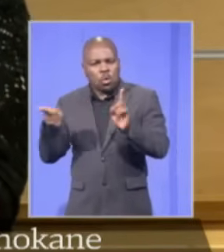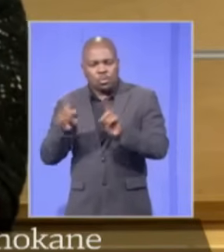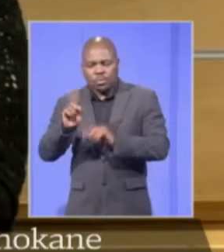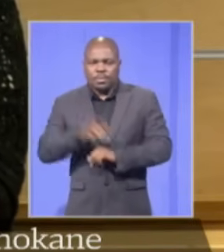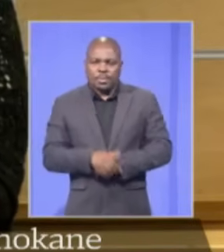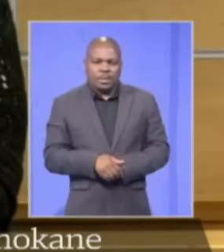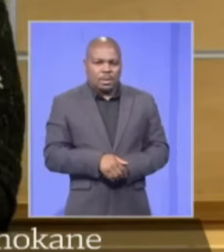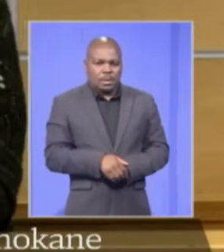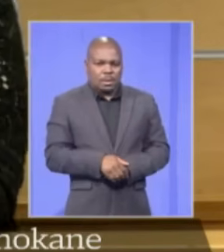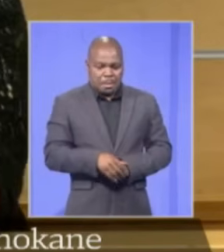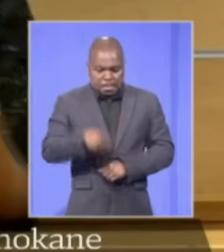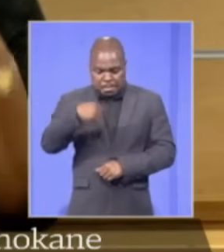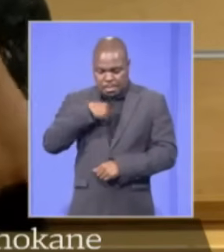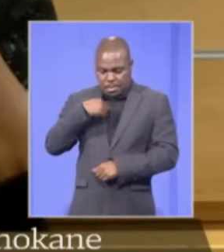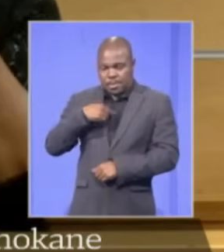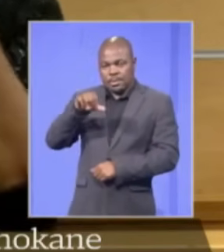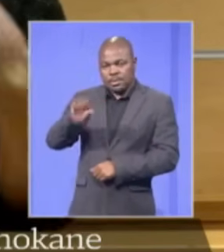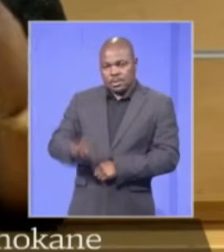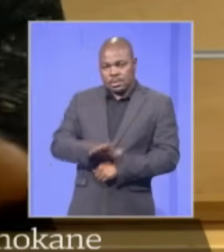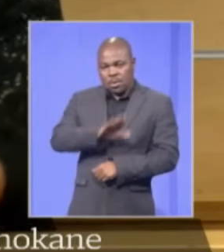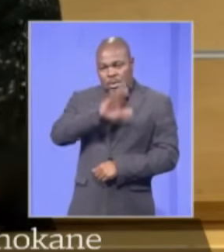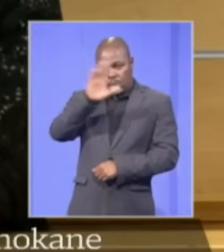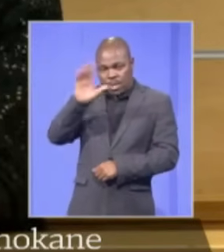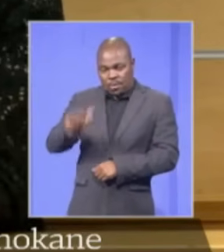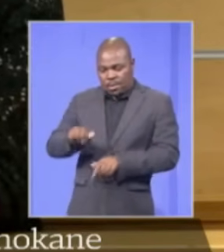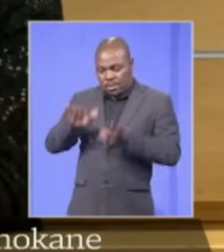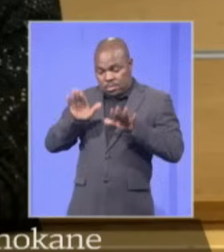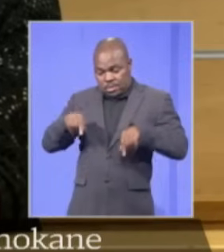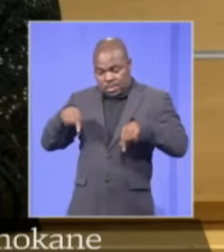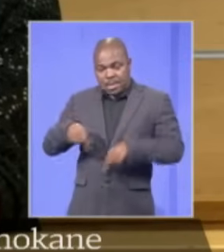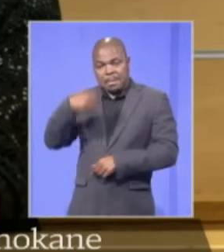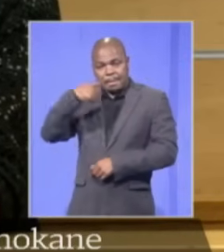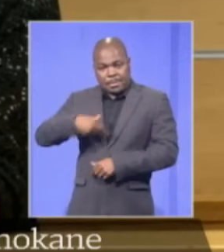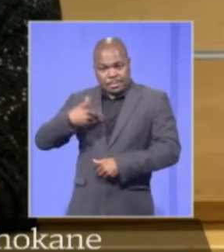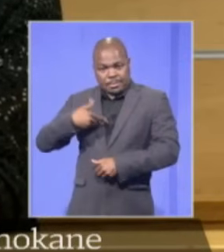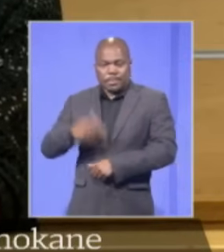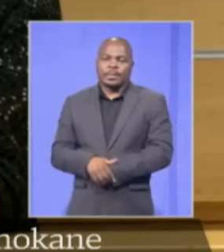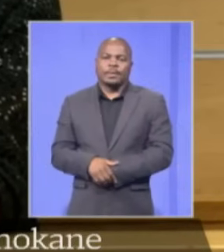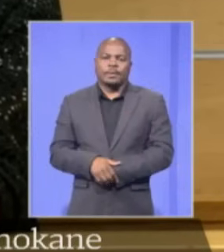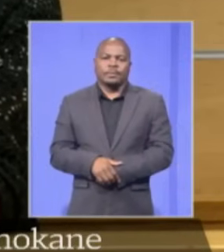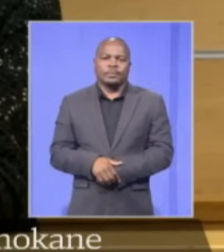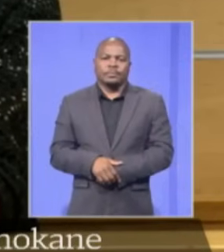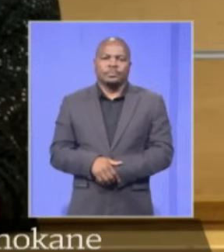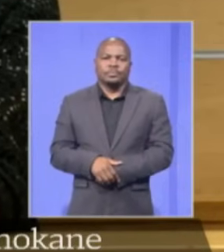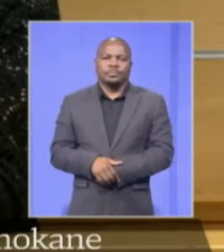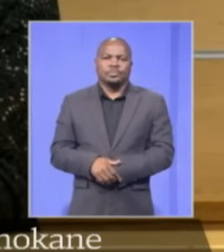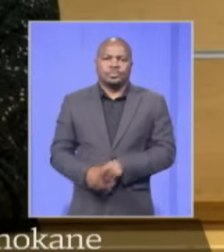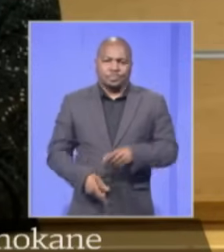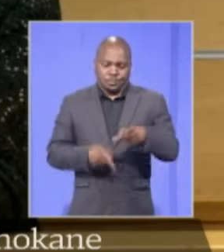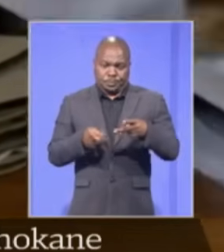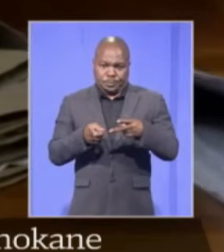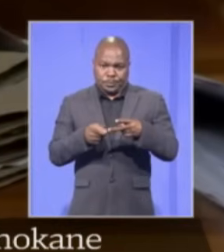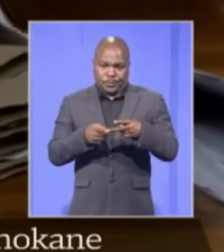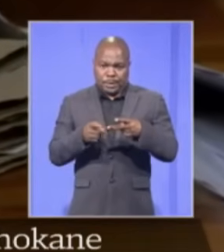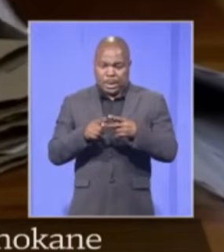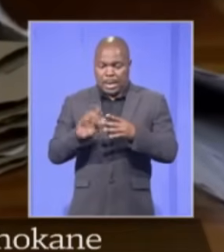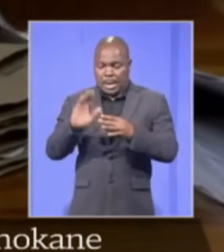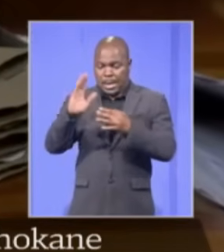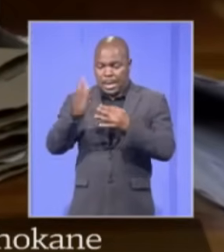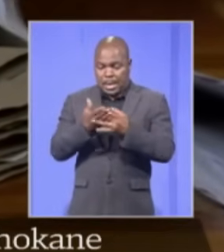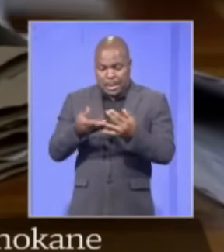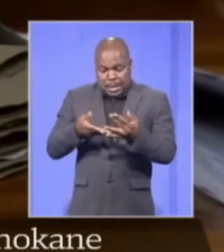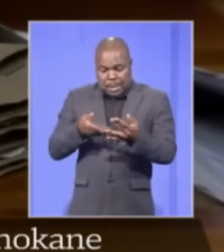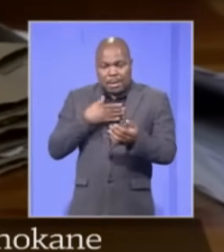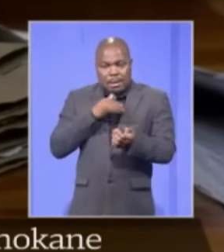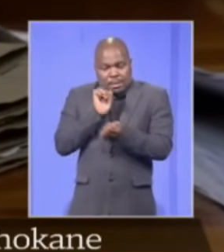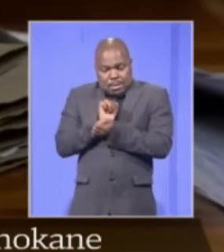mo South Africa. South African citizen. Ene molato ke pharwang ka ona